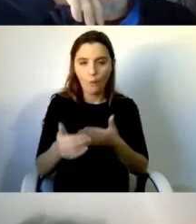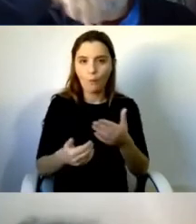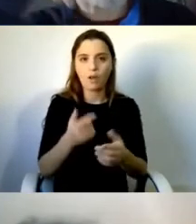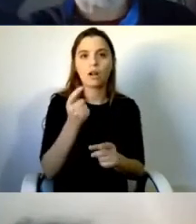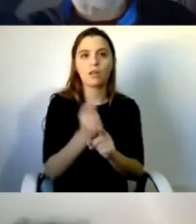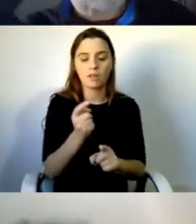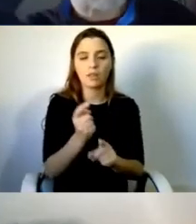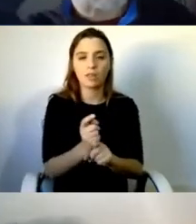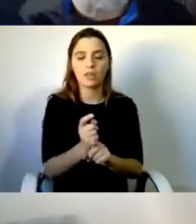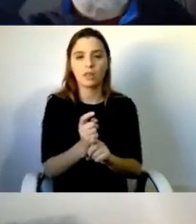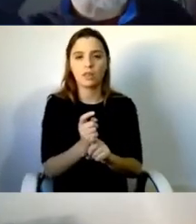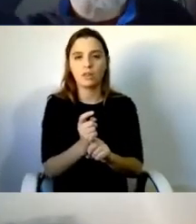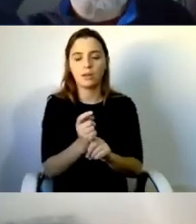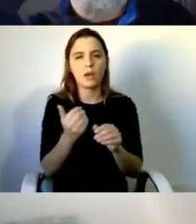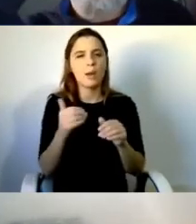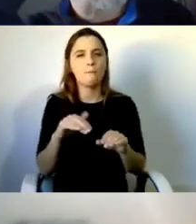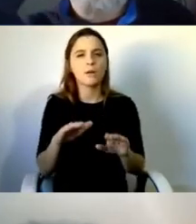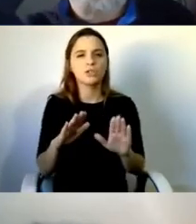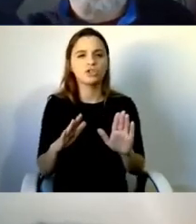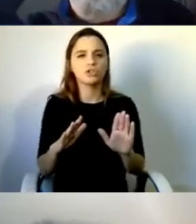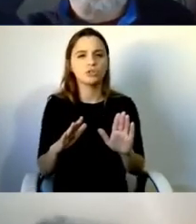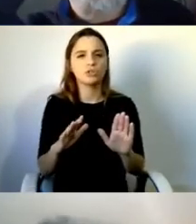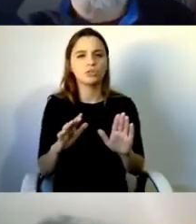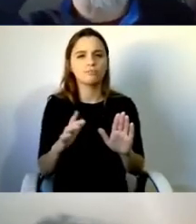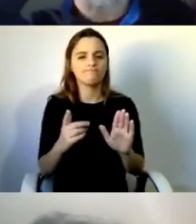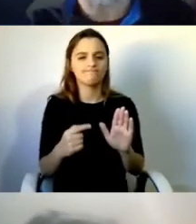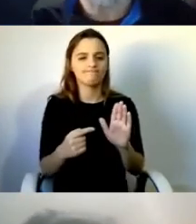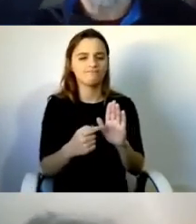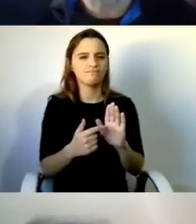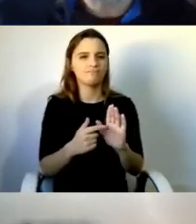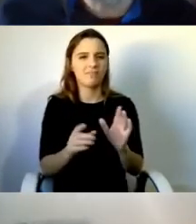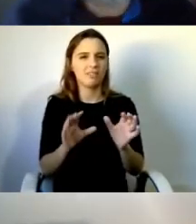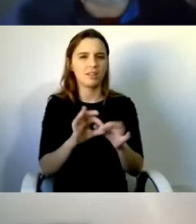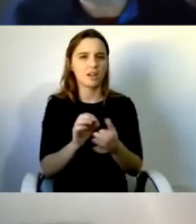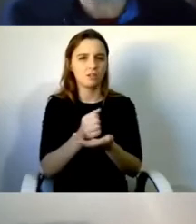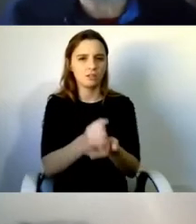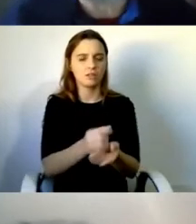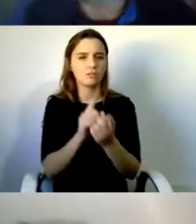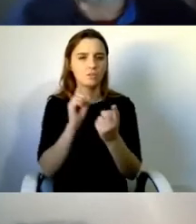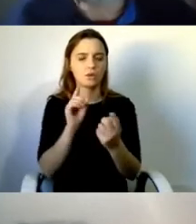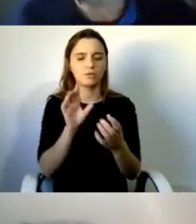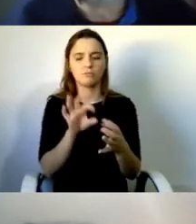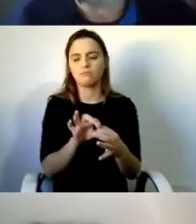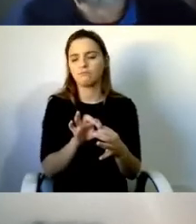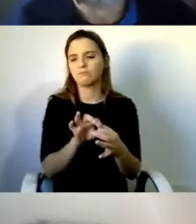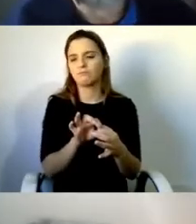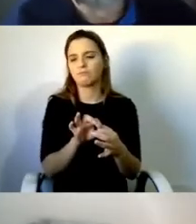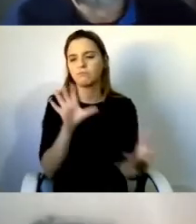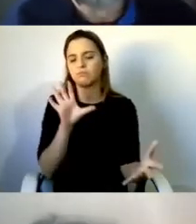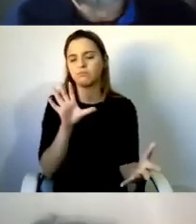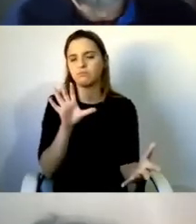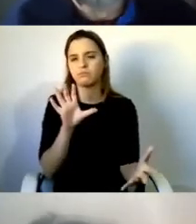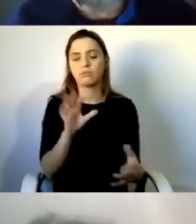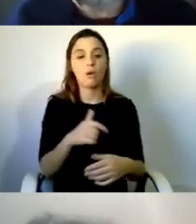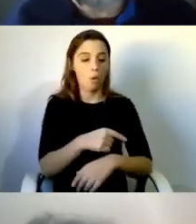to do with personal assistance. The rate per hour is very low, and actually